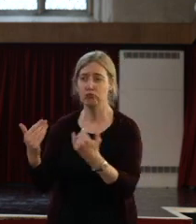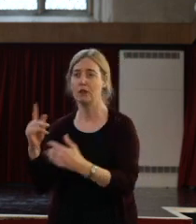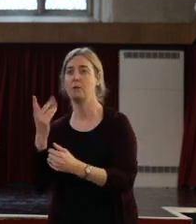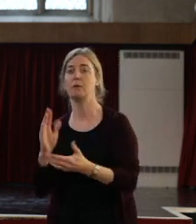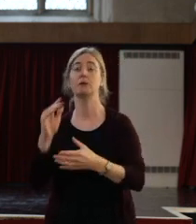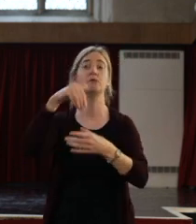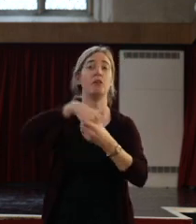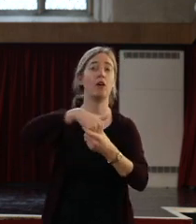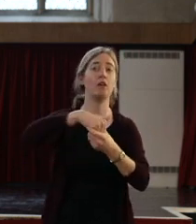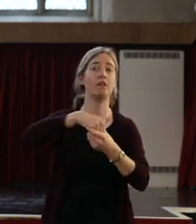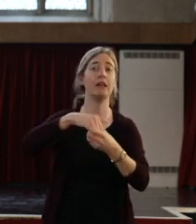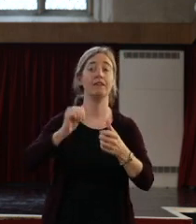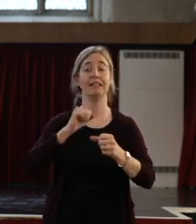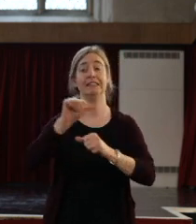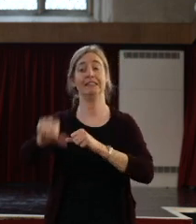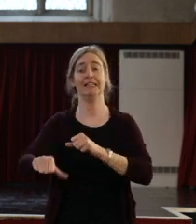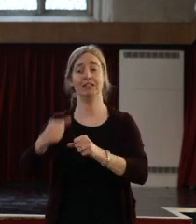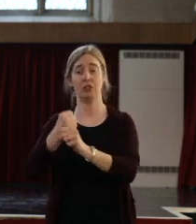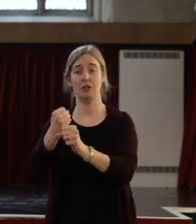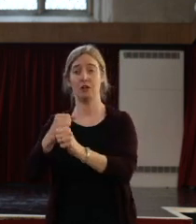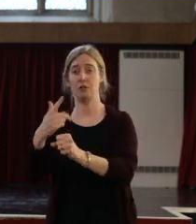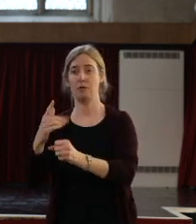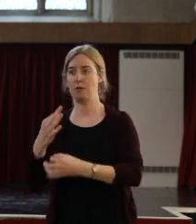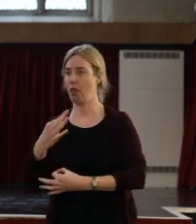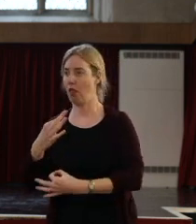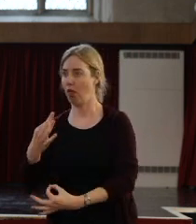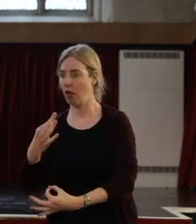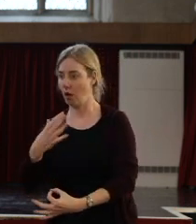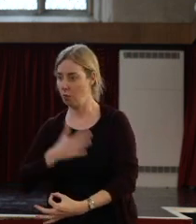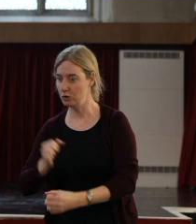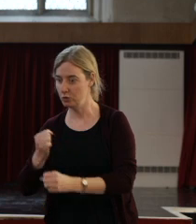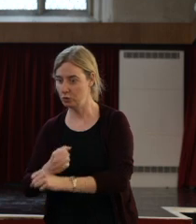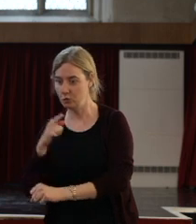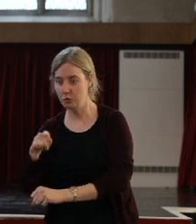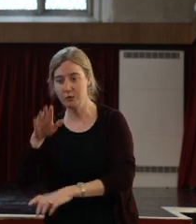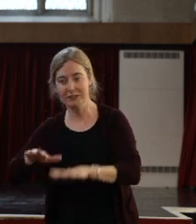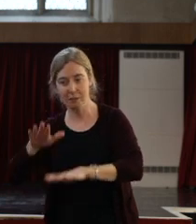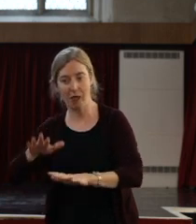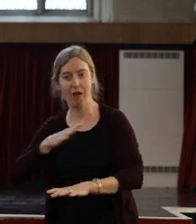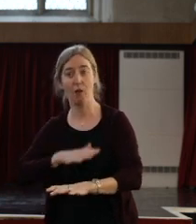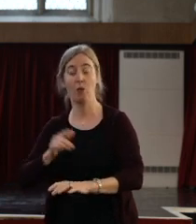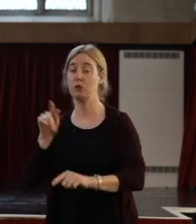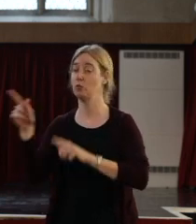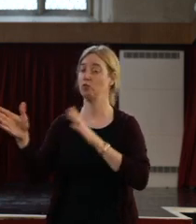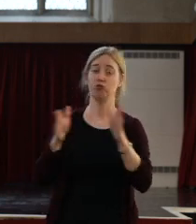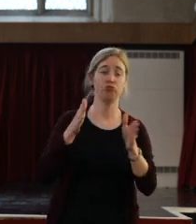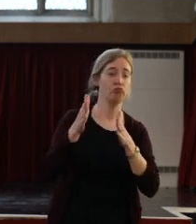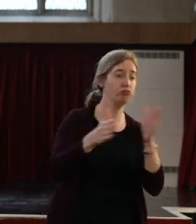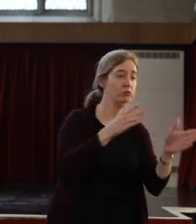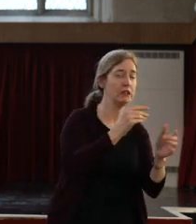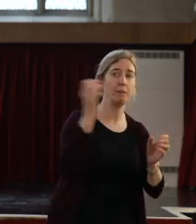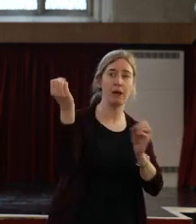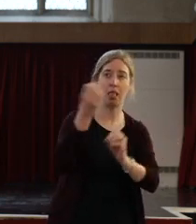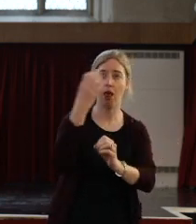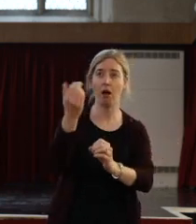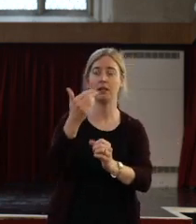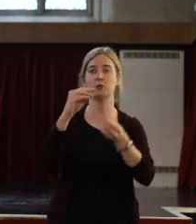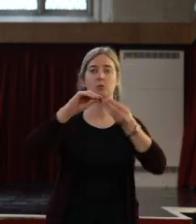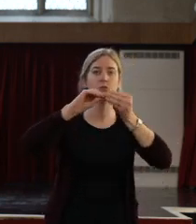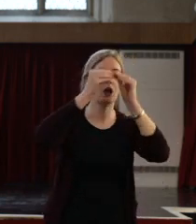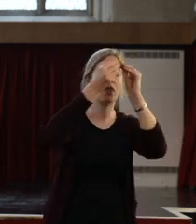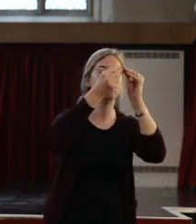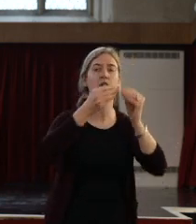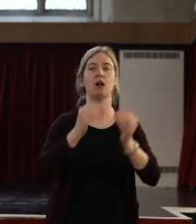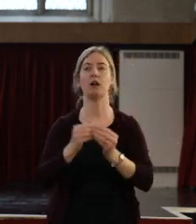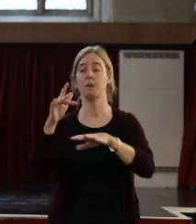it inspires the next generation of people to be able to come out, whichever element, whether it's light, sculpture, art,